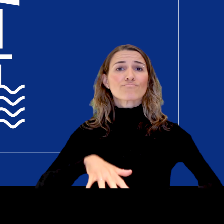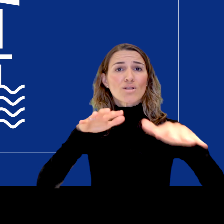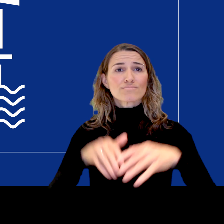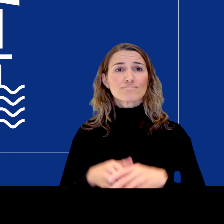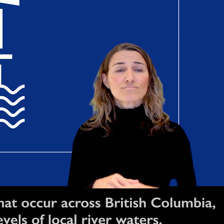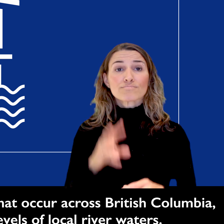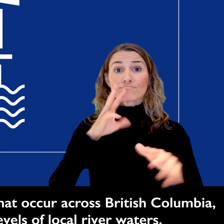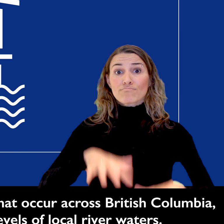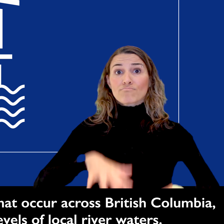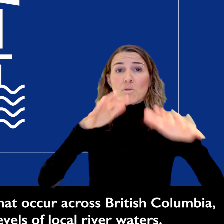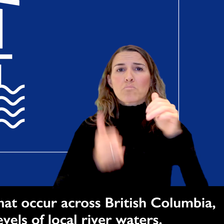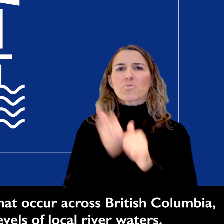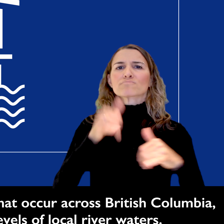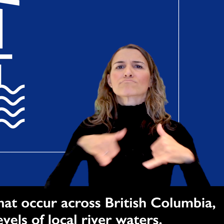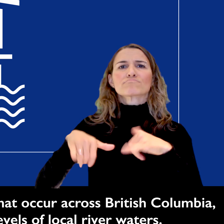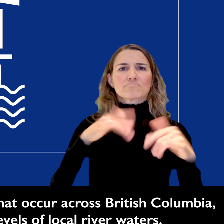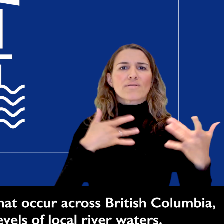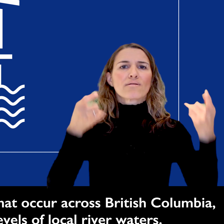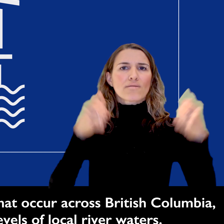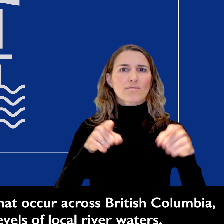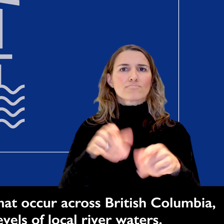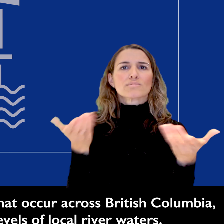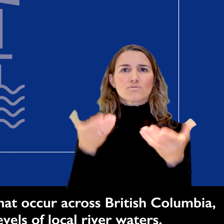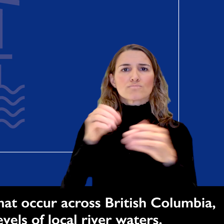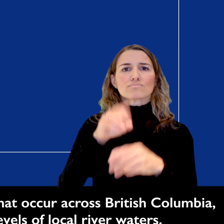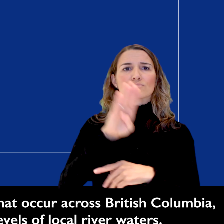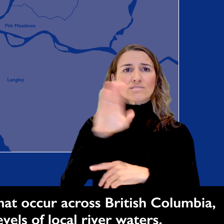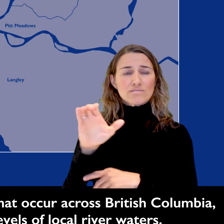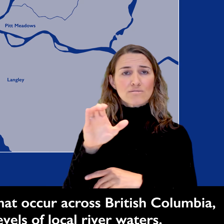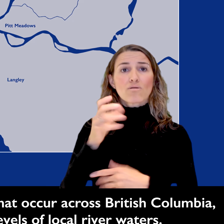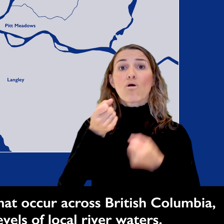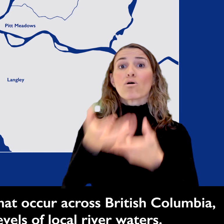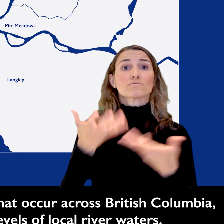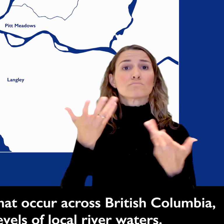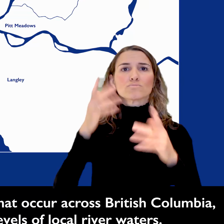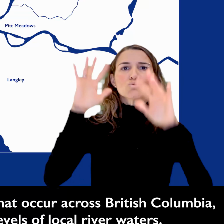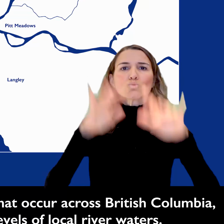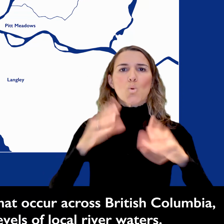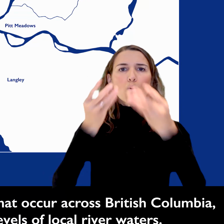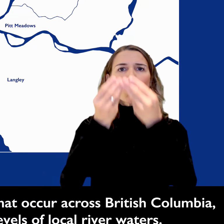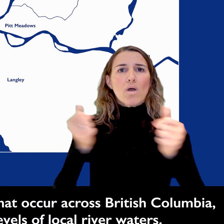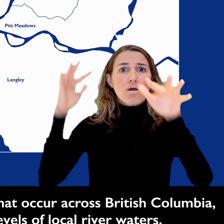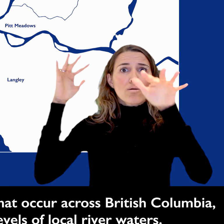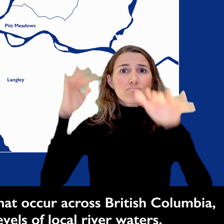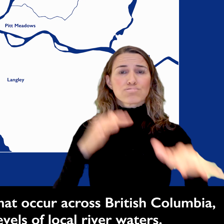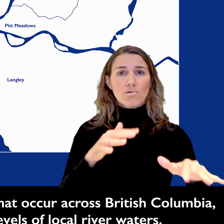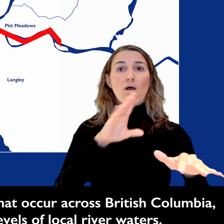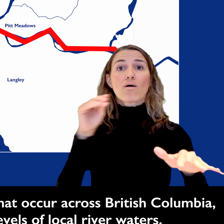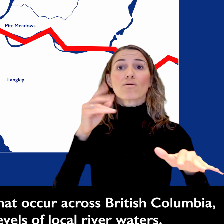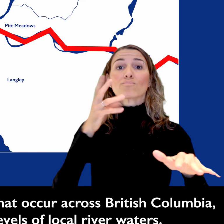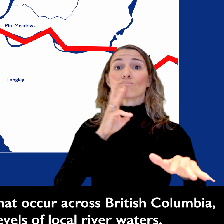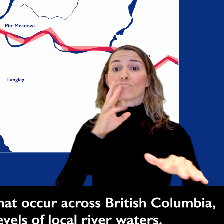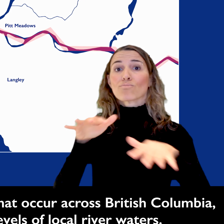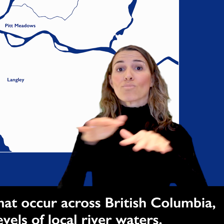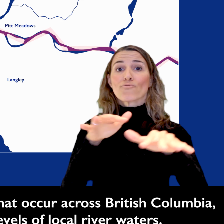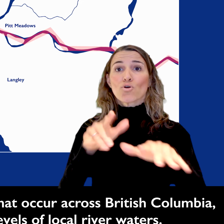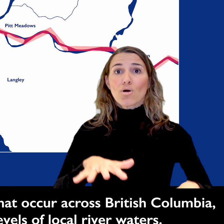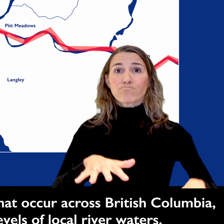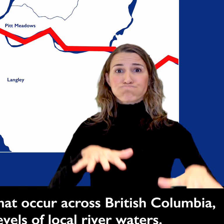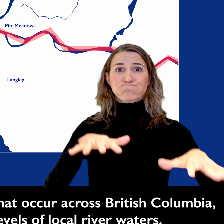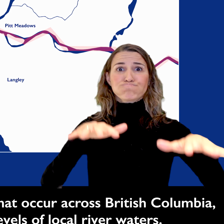Floods. Floods are one of the most common emergencies that occur across British Columbia, caused most often